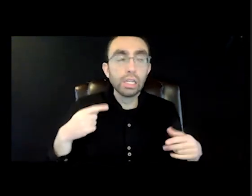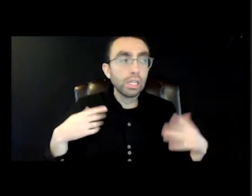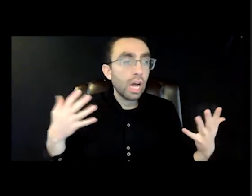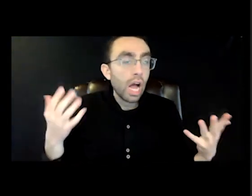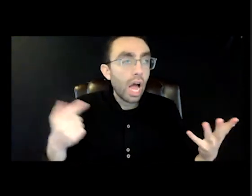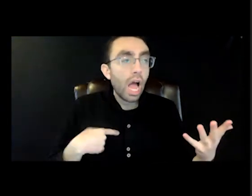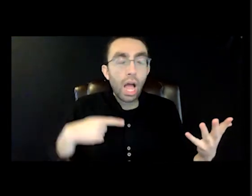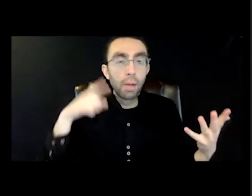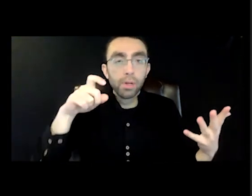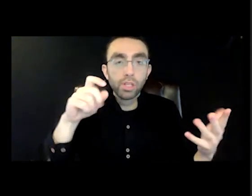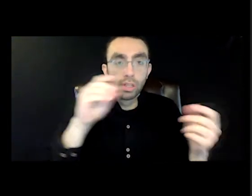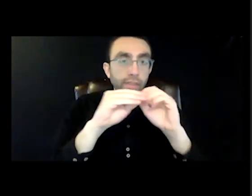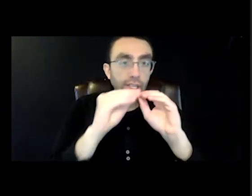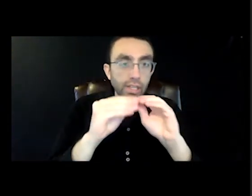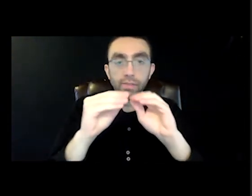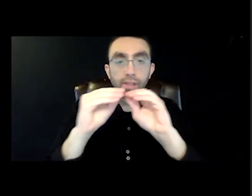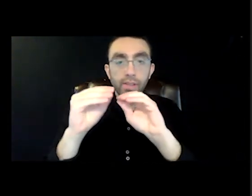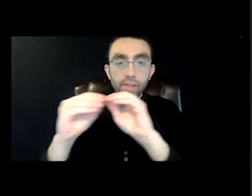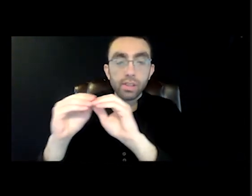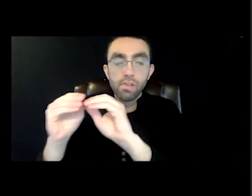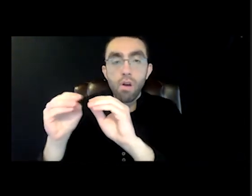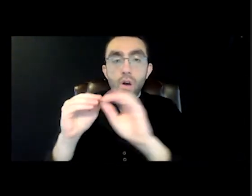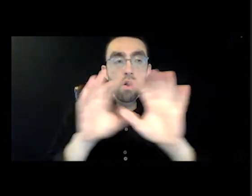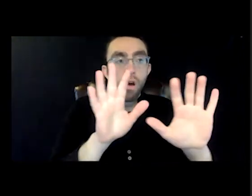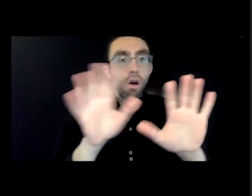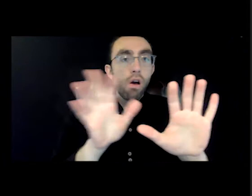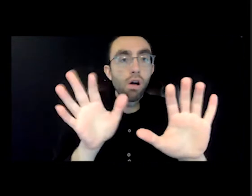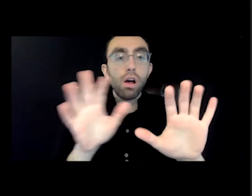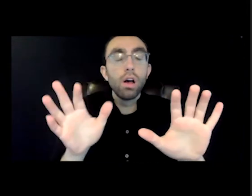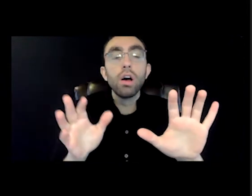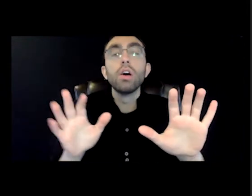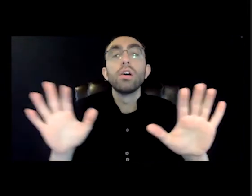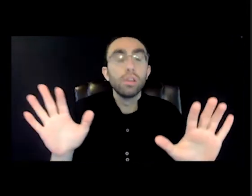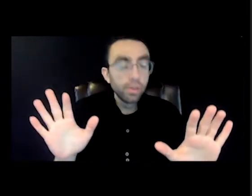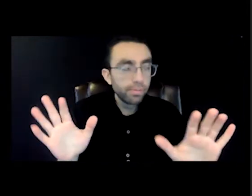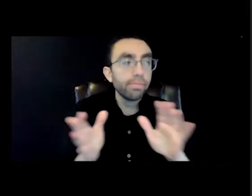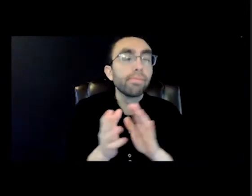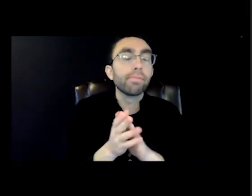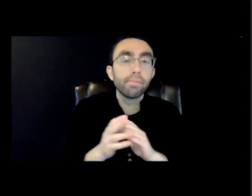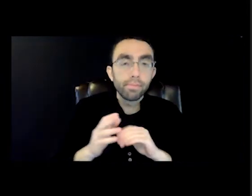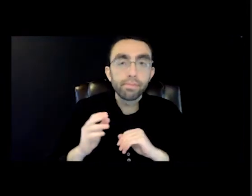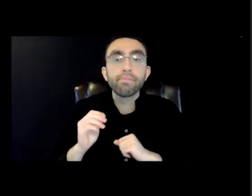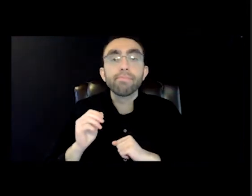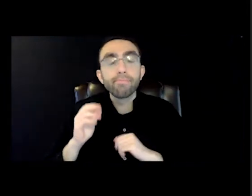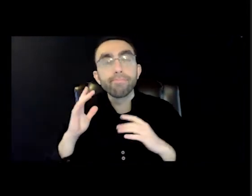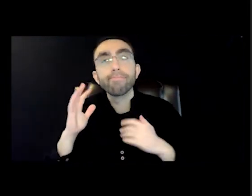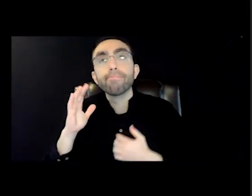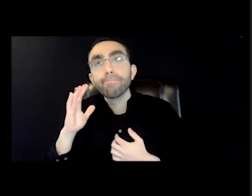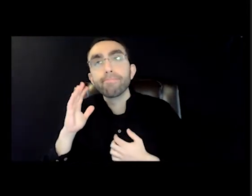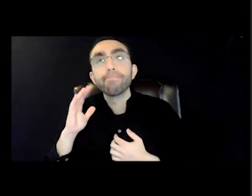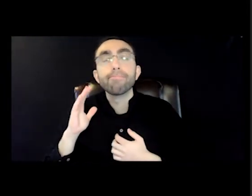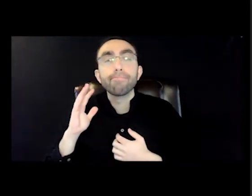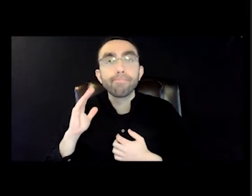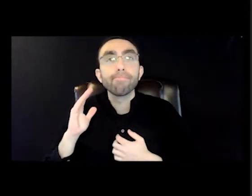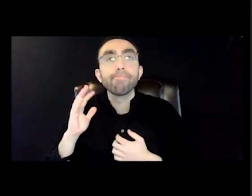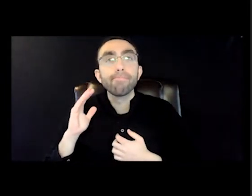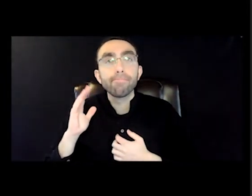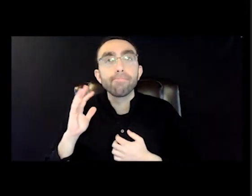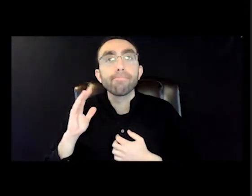to justify something. And I think that the practice of, like, grounding ourselves in, okay, what does it mean